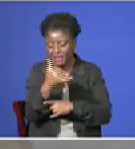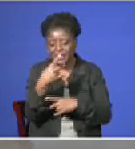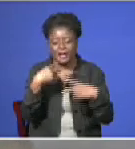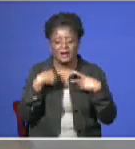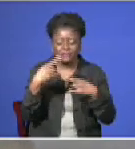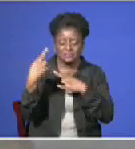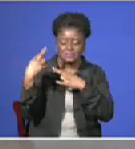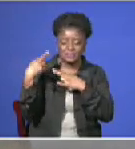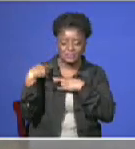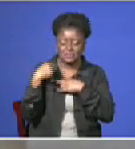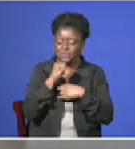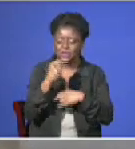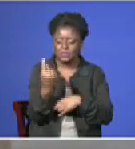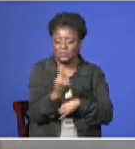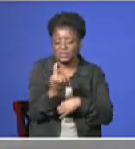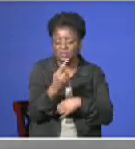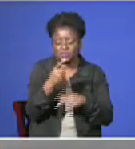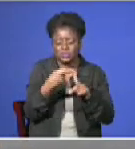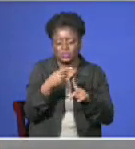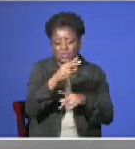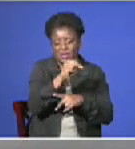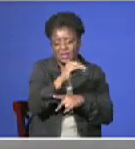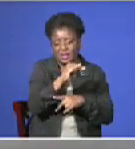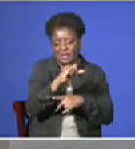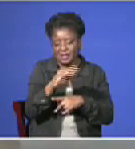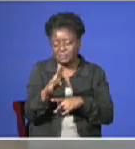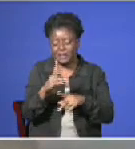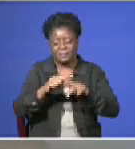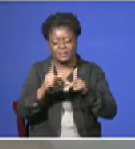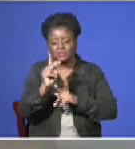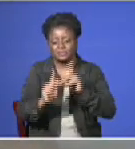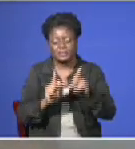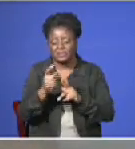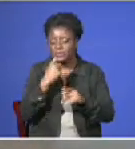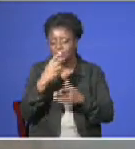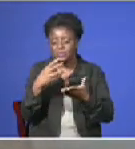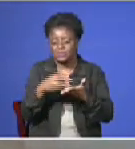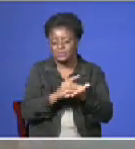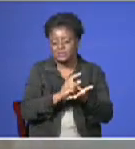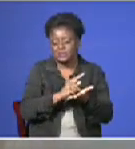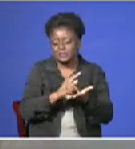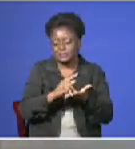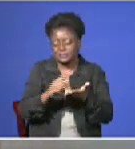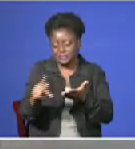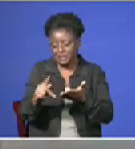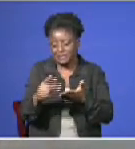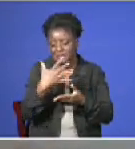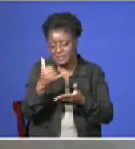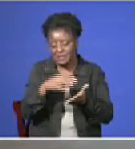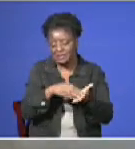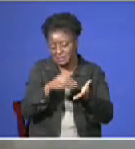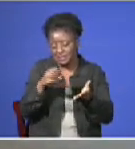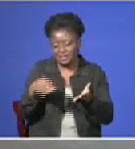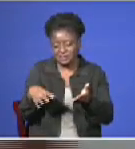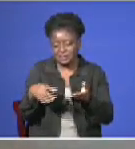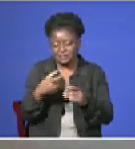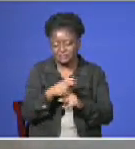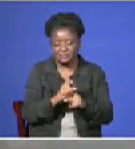not only to N.I.B. but to the persons whose salaries they have deducted to make sure that their commitments are made,